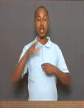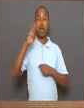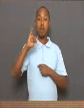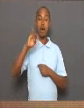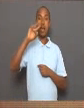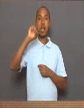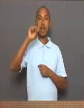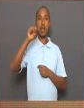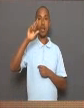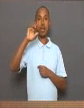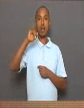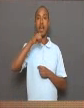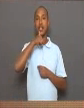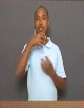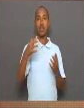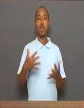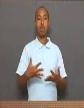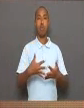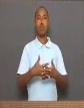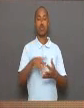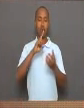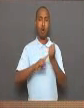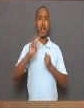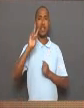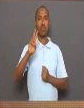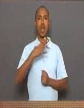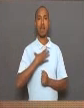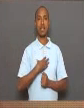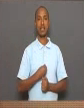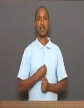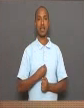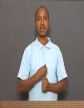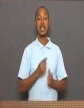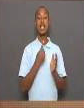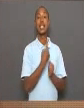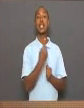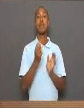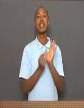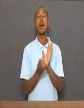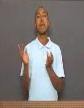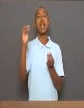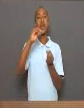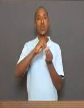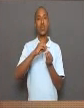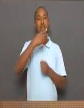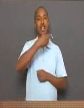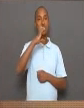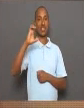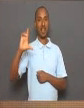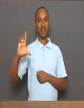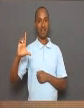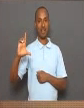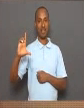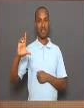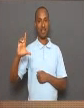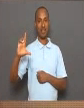Binary acids are composed of only two elements. Some examples include hydrochloric